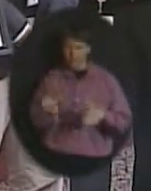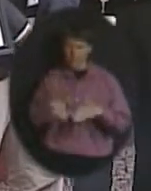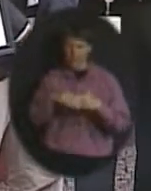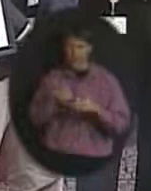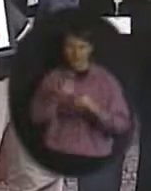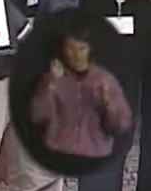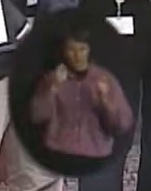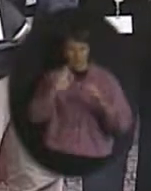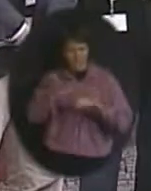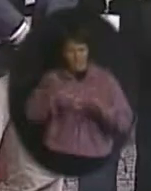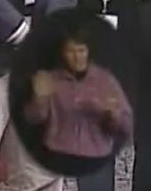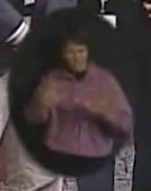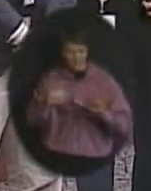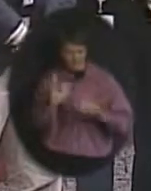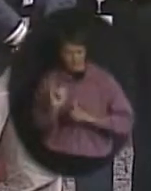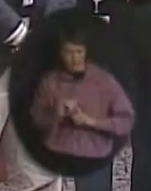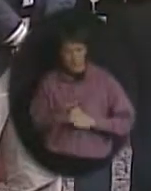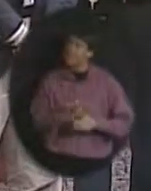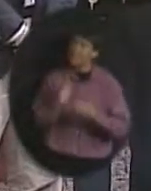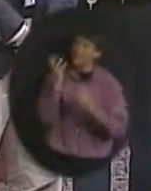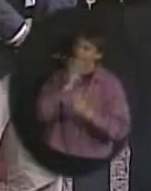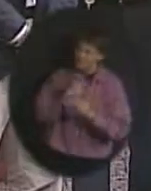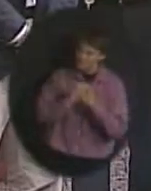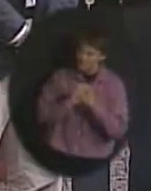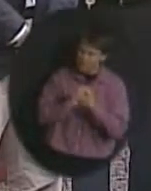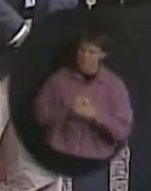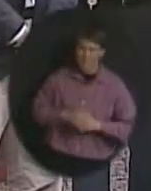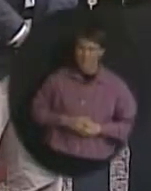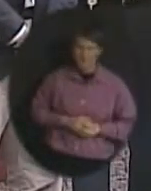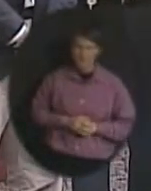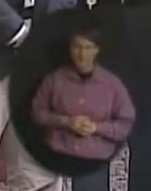Well, there you go. Awesome. Congratulations.